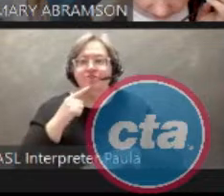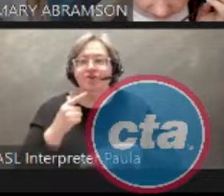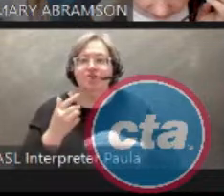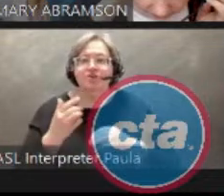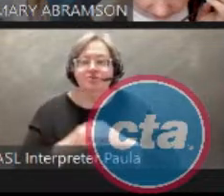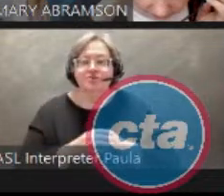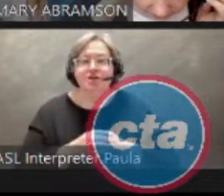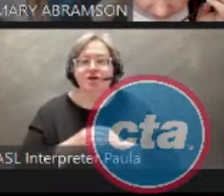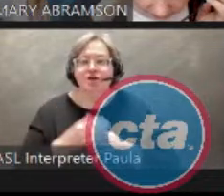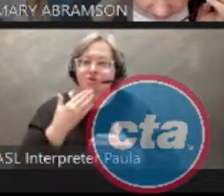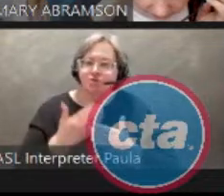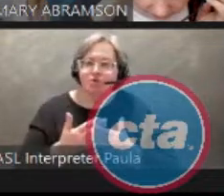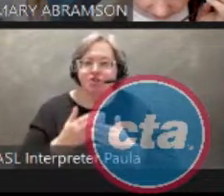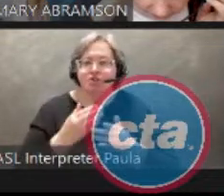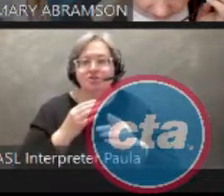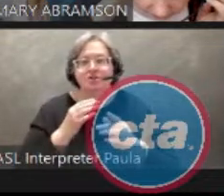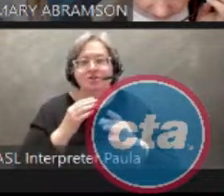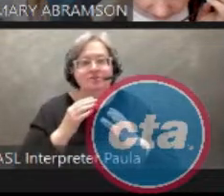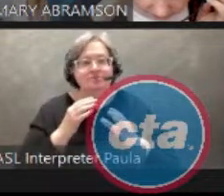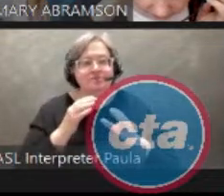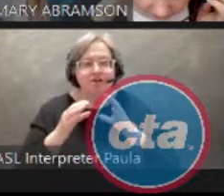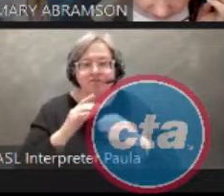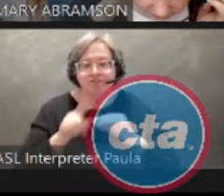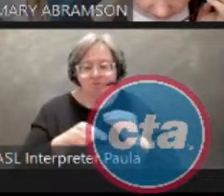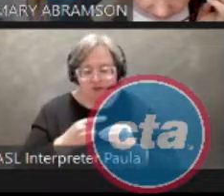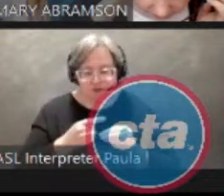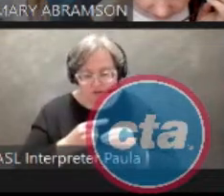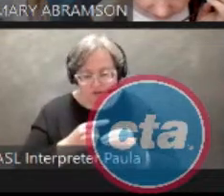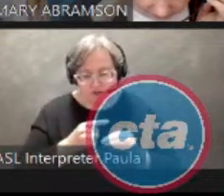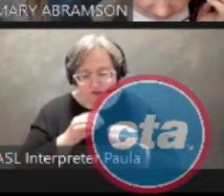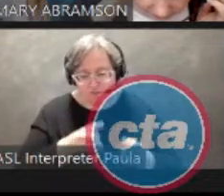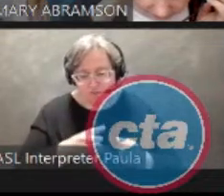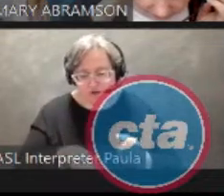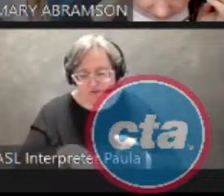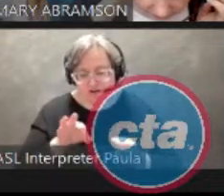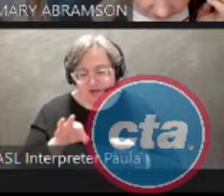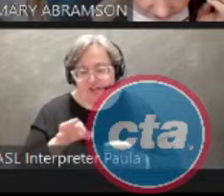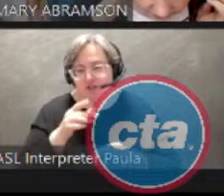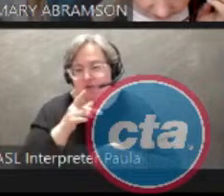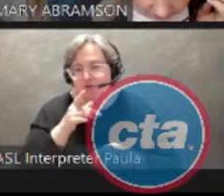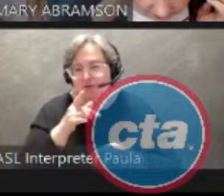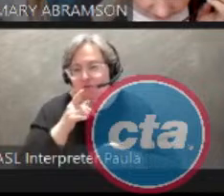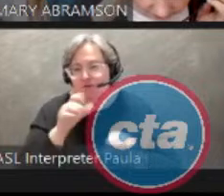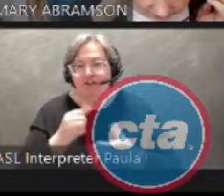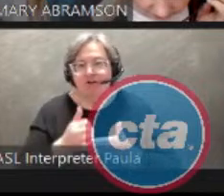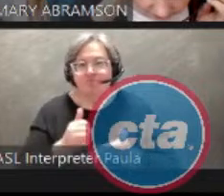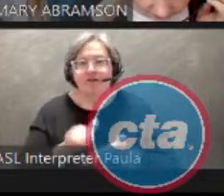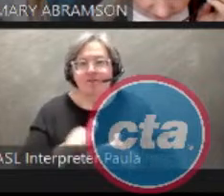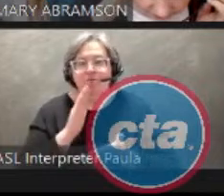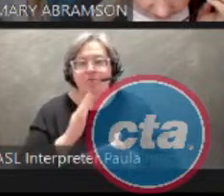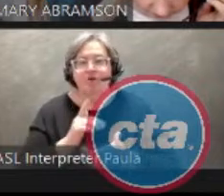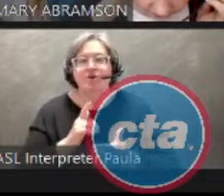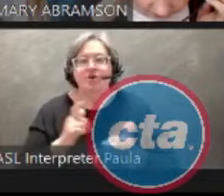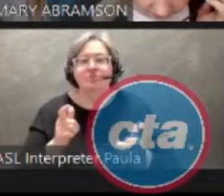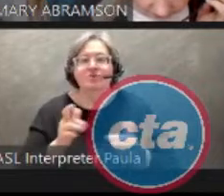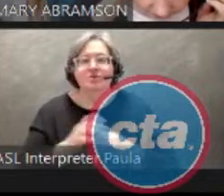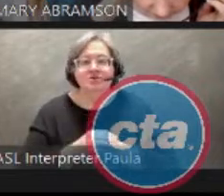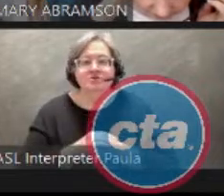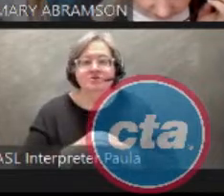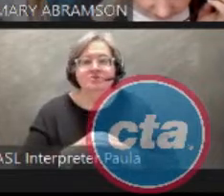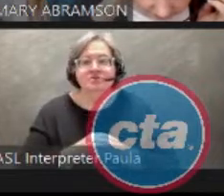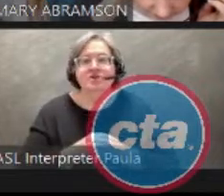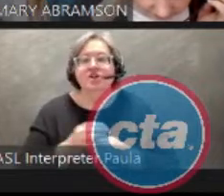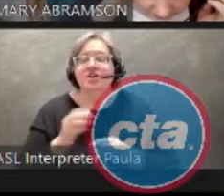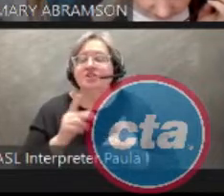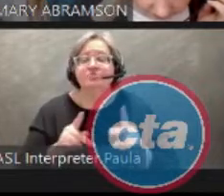robust, conversations about having robust wayfinding and CSAs and who can help with, because it seems like that's going to be a big. It's going to be a huge, because remember, these are all people from out